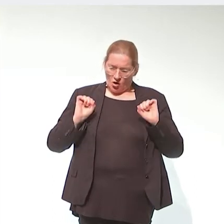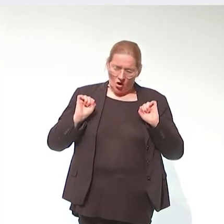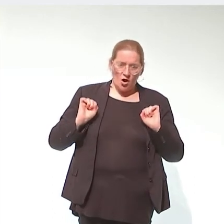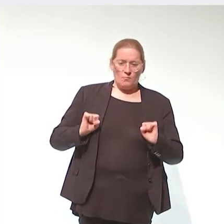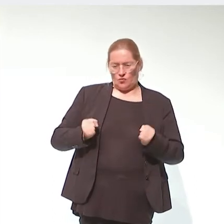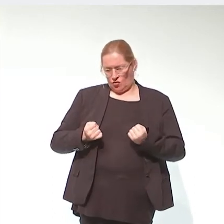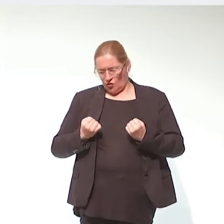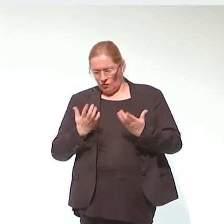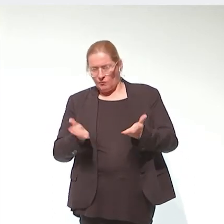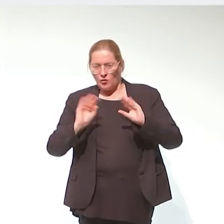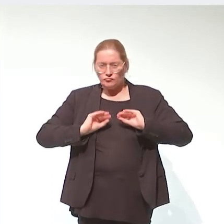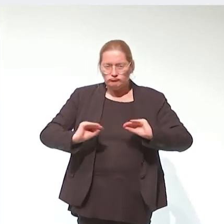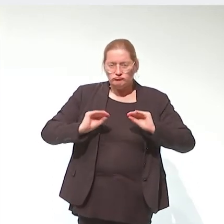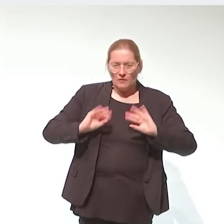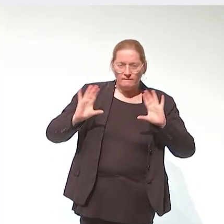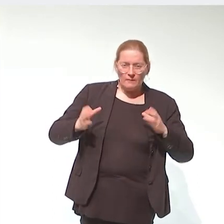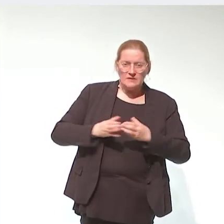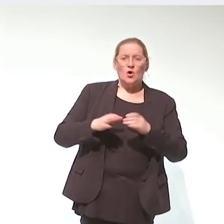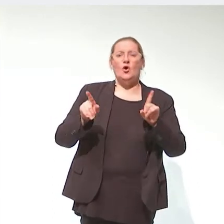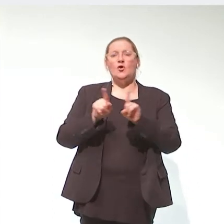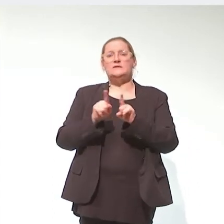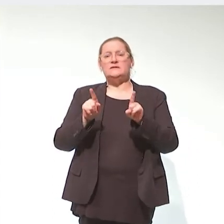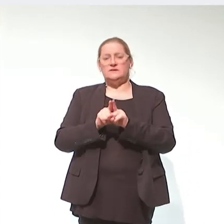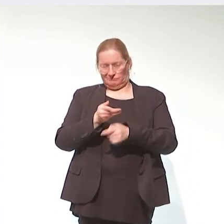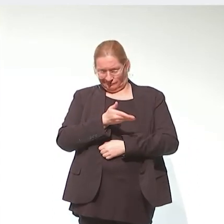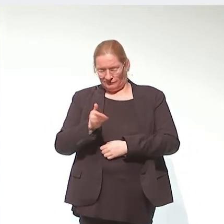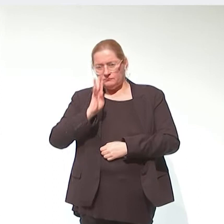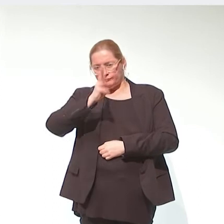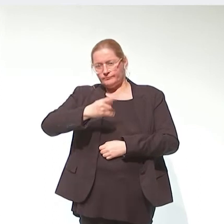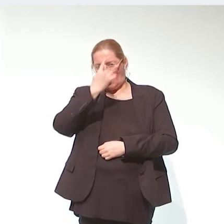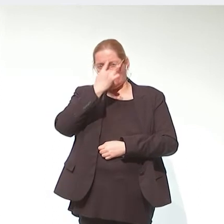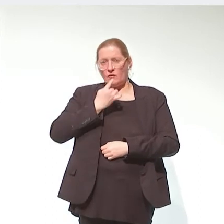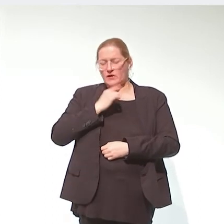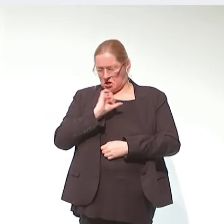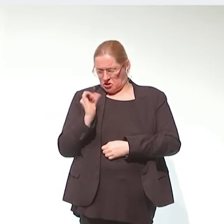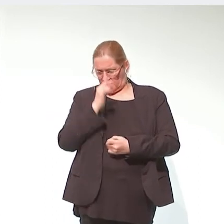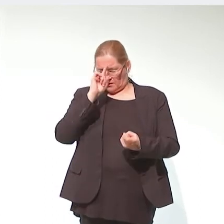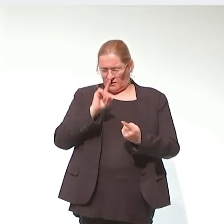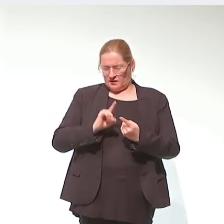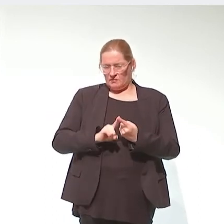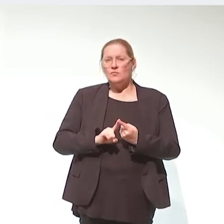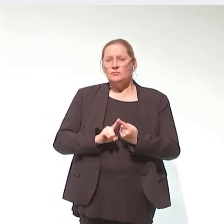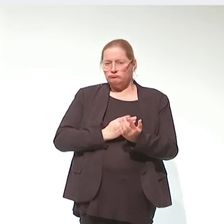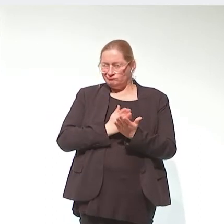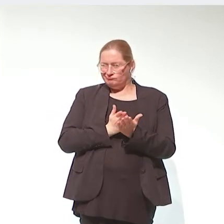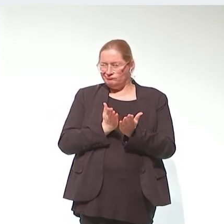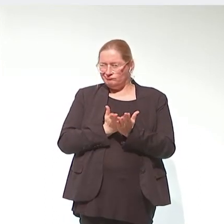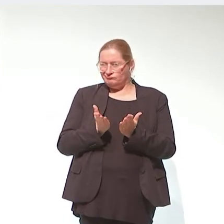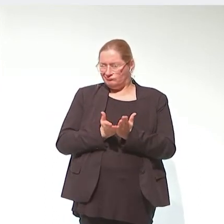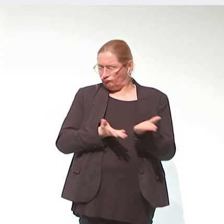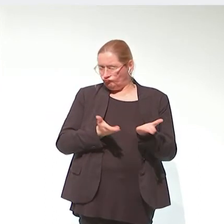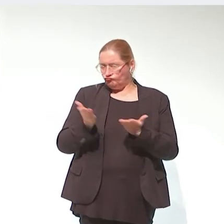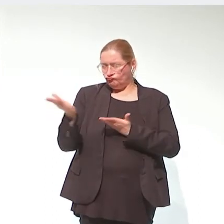of employment perspectives in order to be supported and guided towards a proper employment program. A